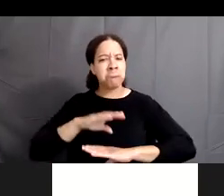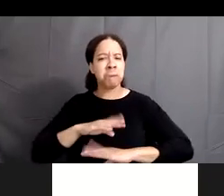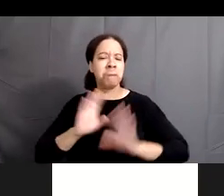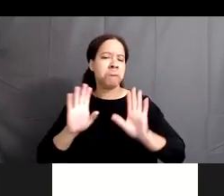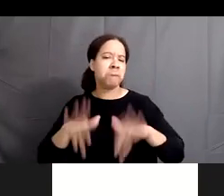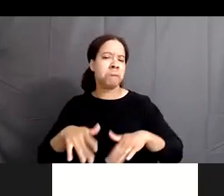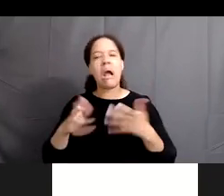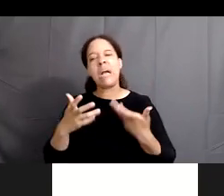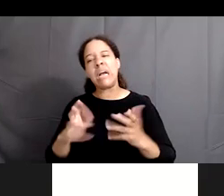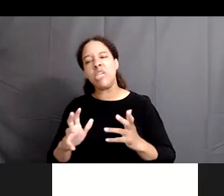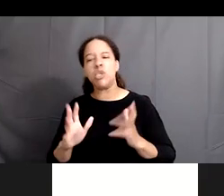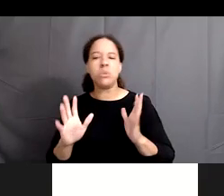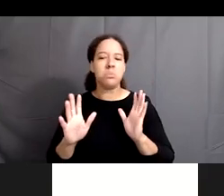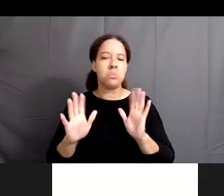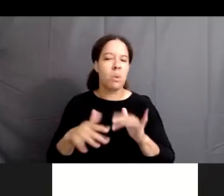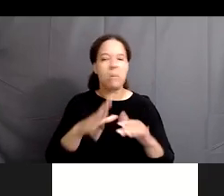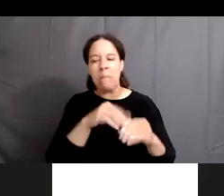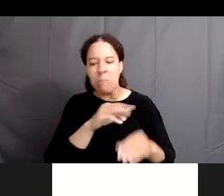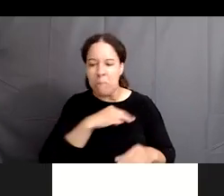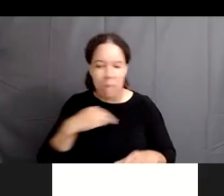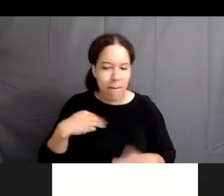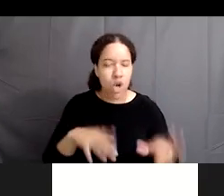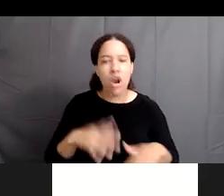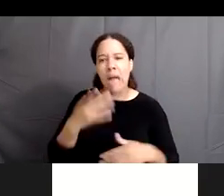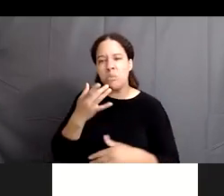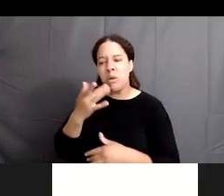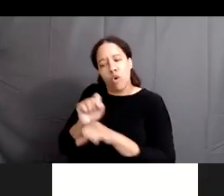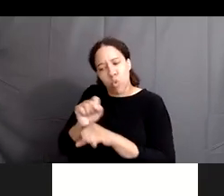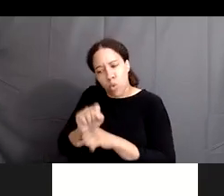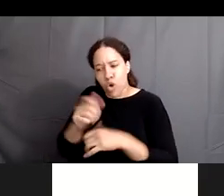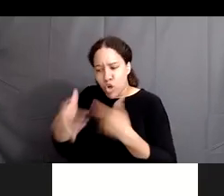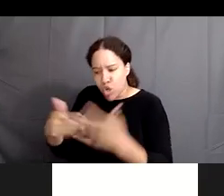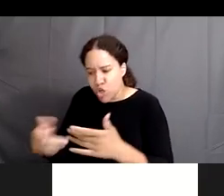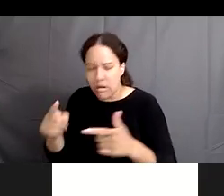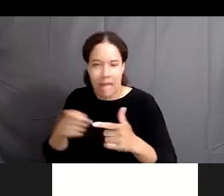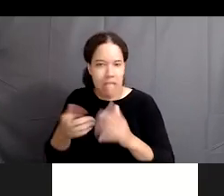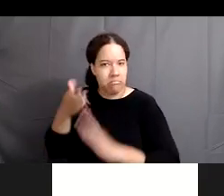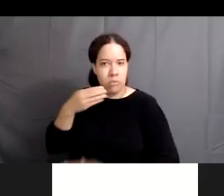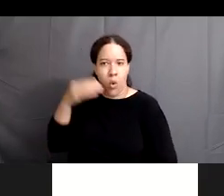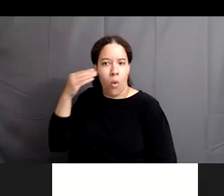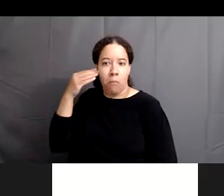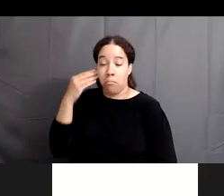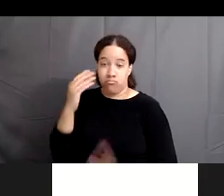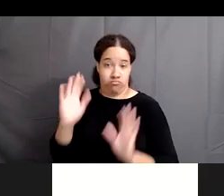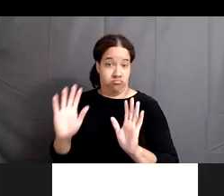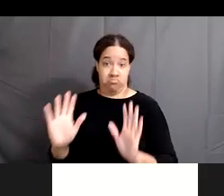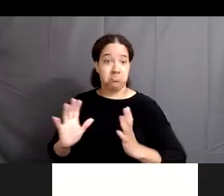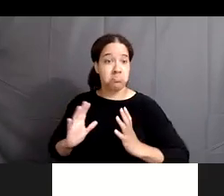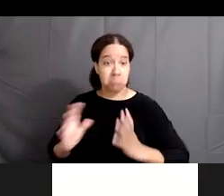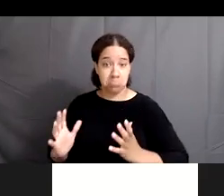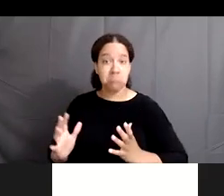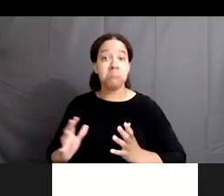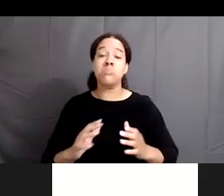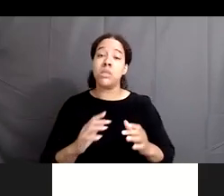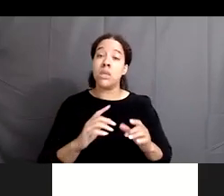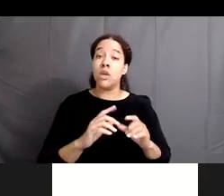work, performs their labor, and then goes on and goes home and does what they like. But in a worker-owned cooperative, you